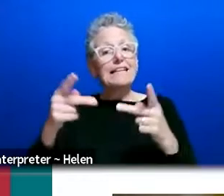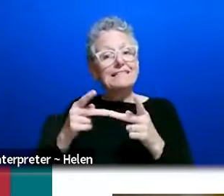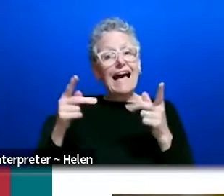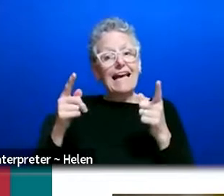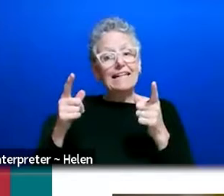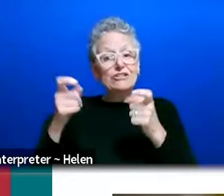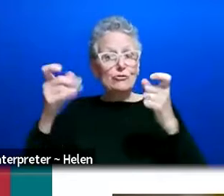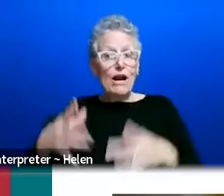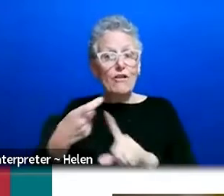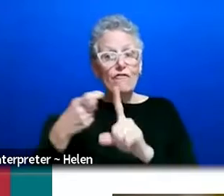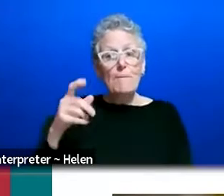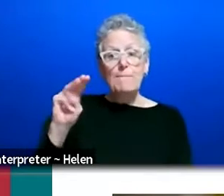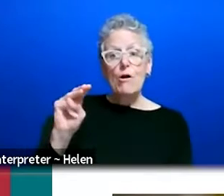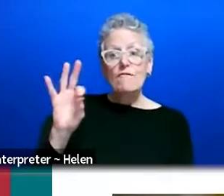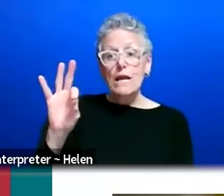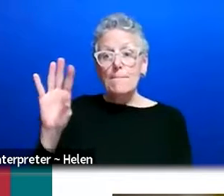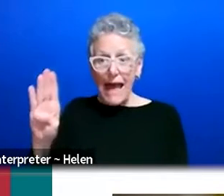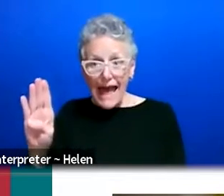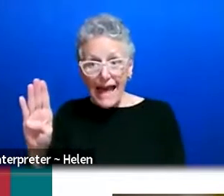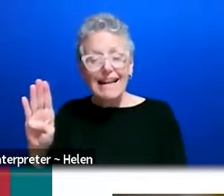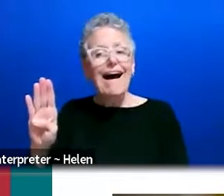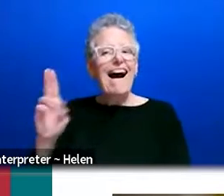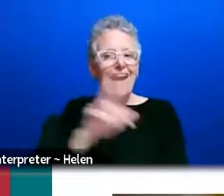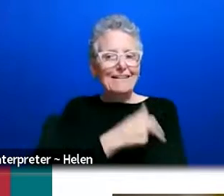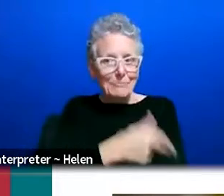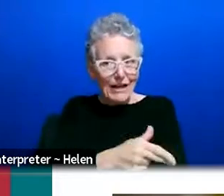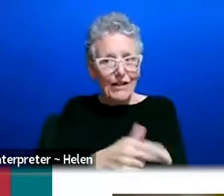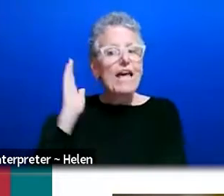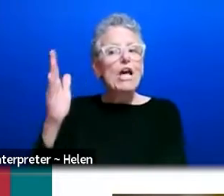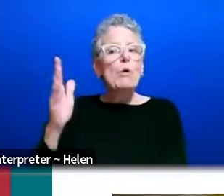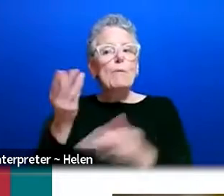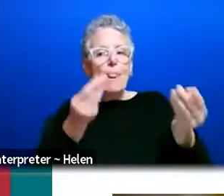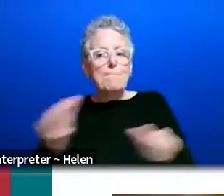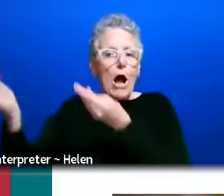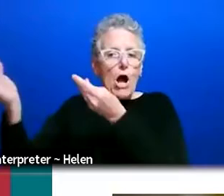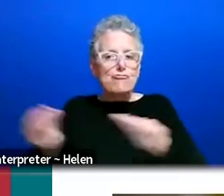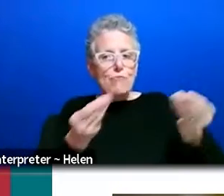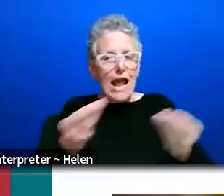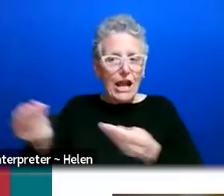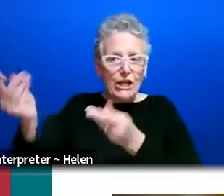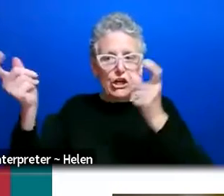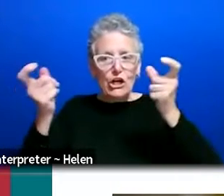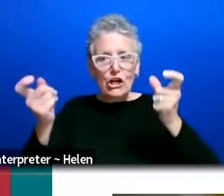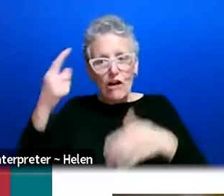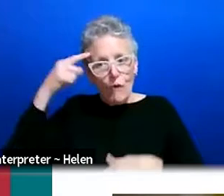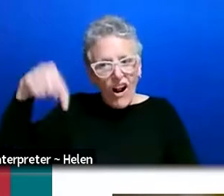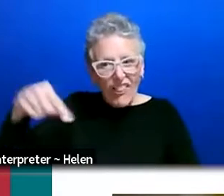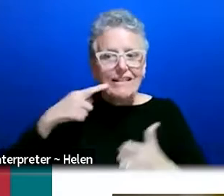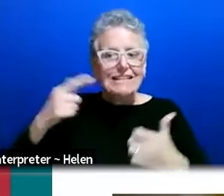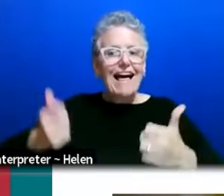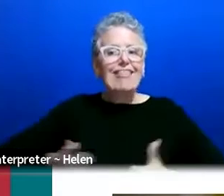Bed Rehabilitation Hospital. He will be serving as the moderator for this